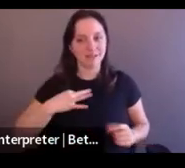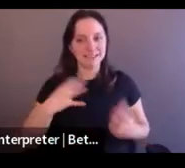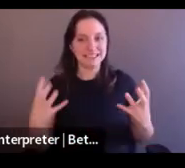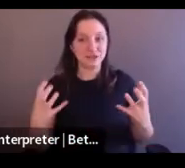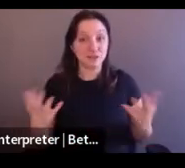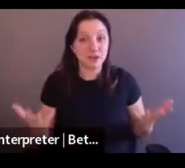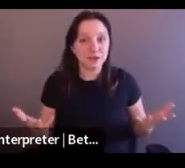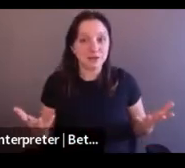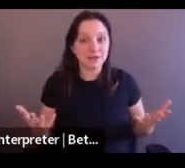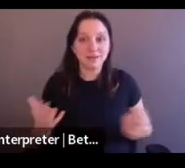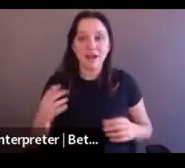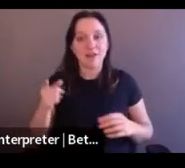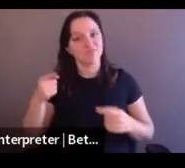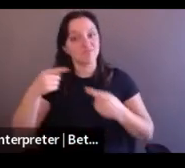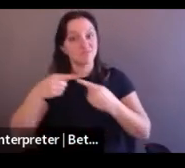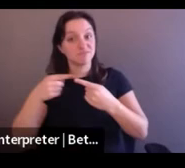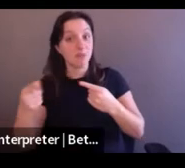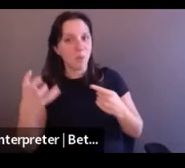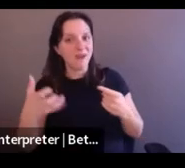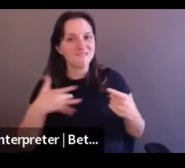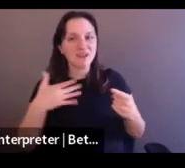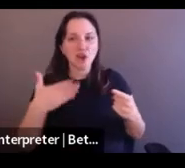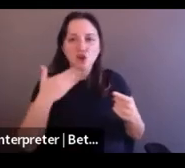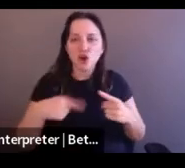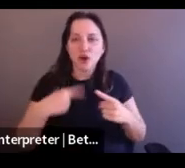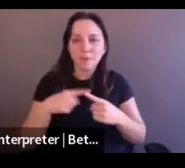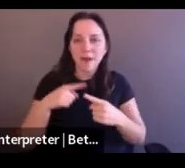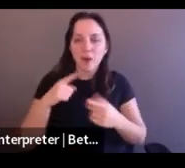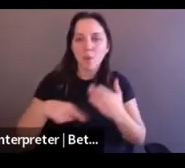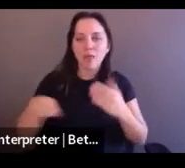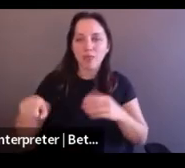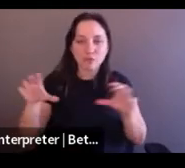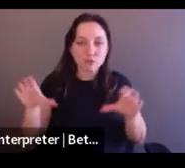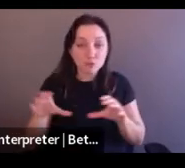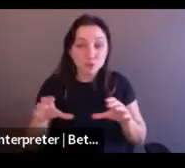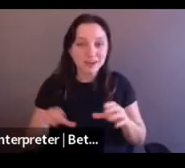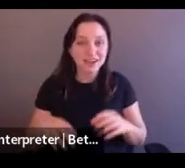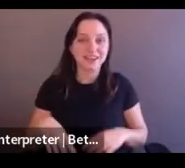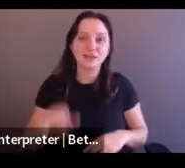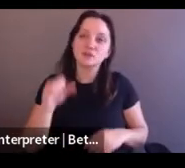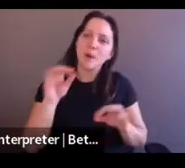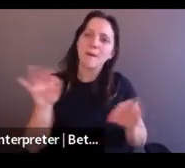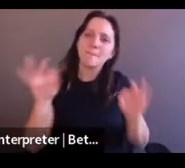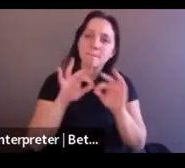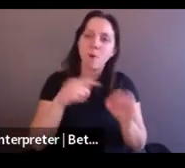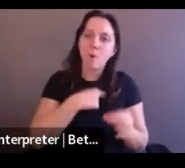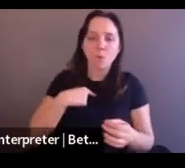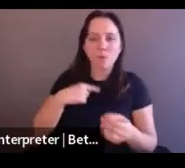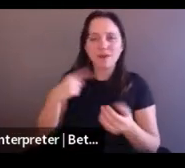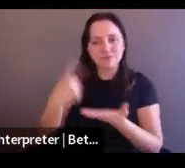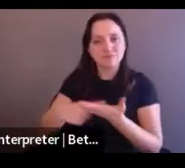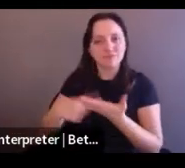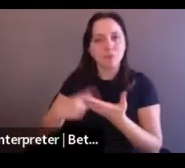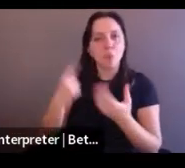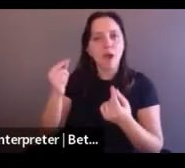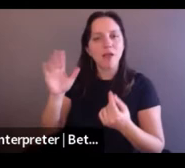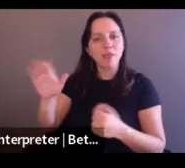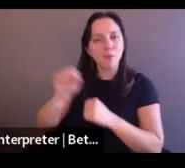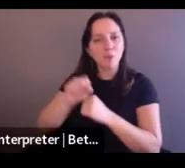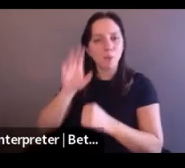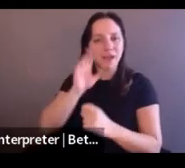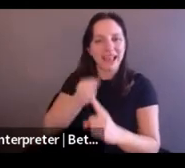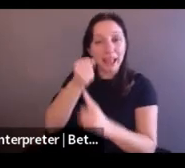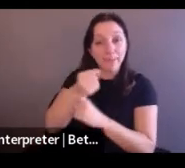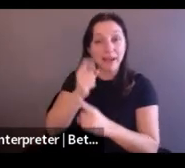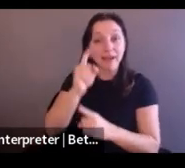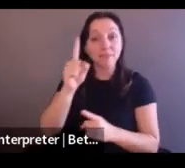you know, feel good about the work that they're doing. So we want to be able to, you know, talk about the impact of their work. But they might also be there to meet